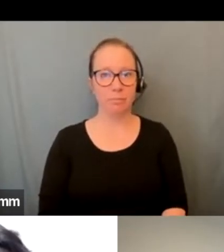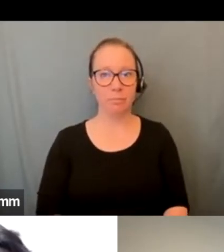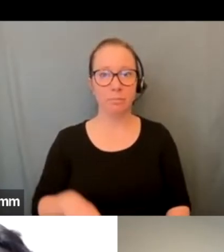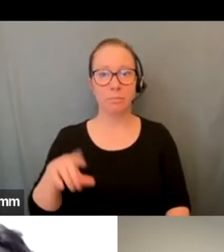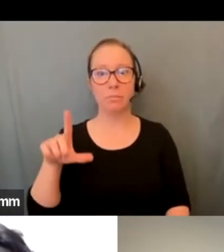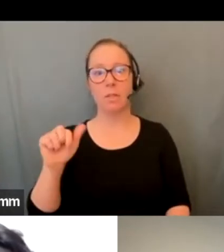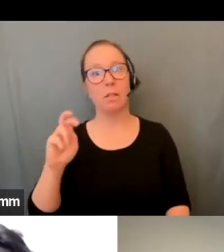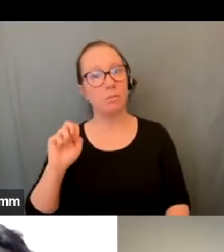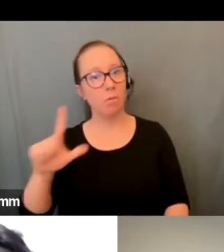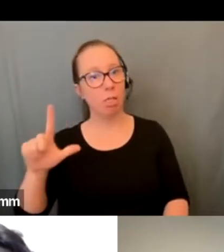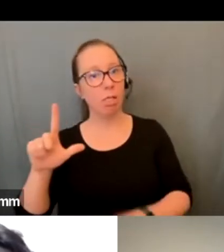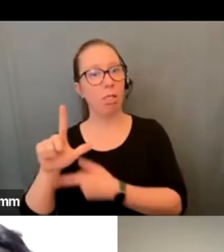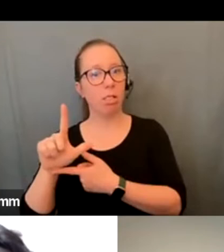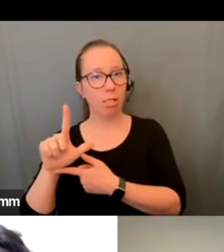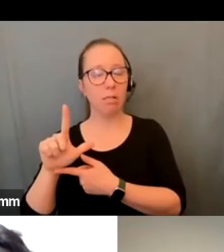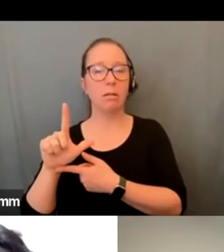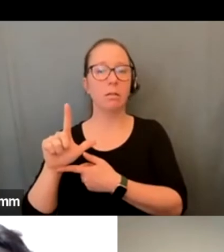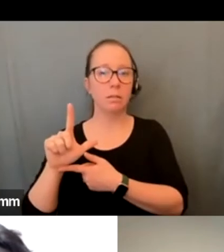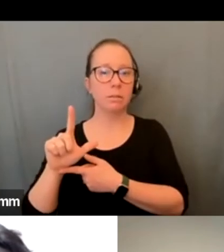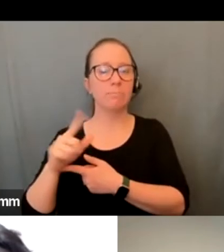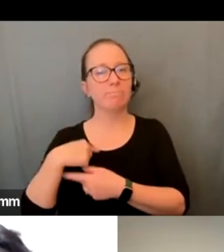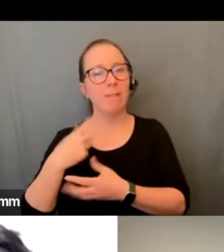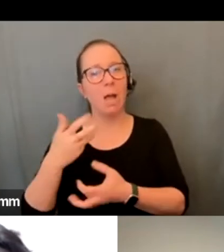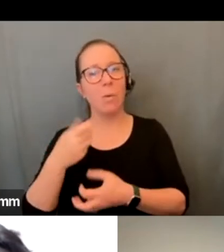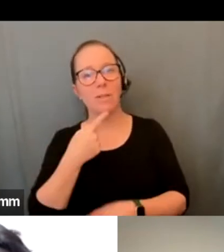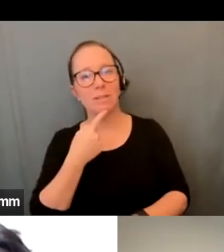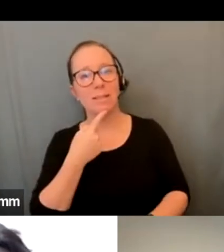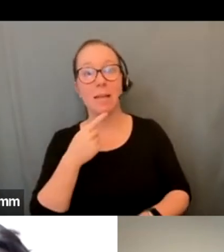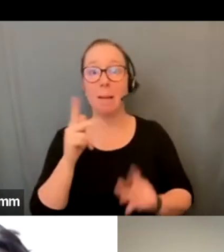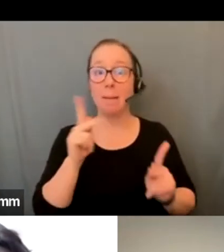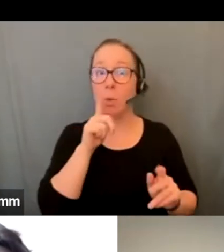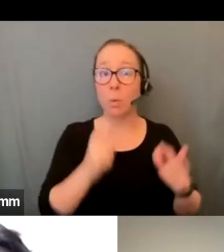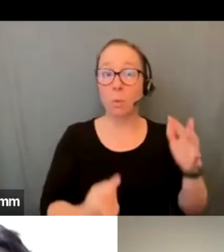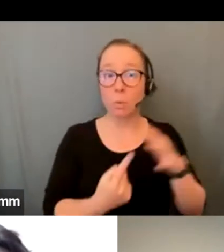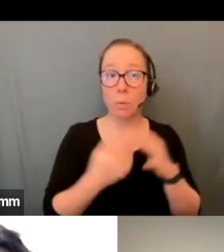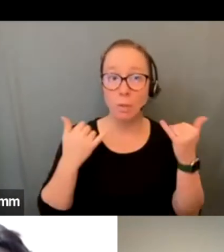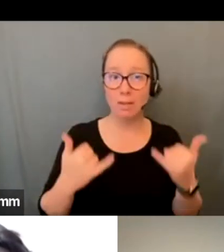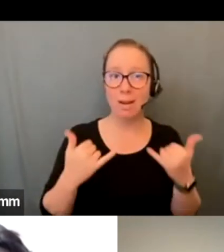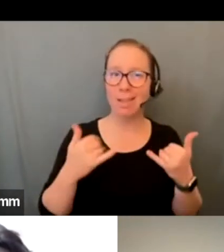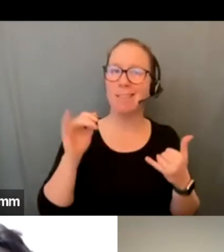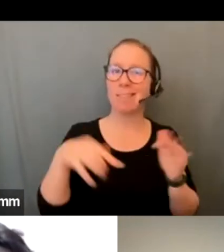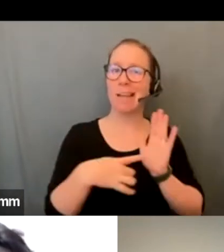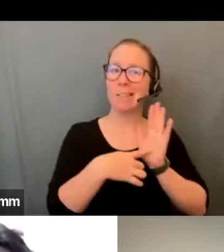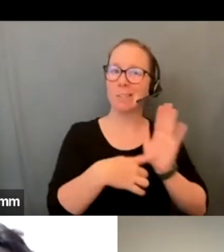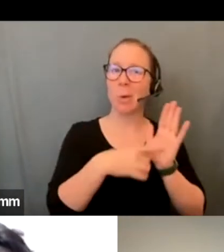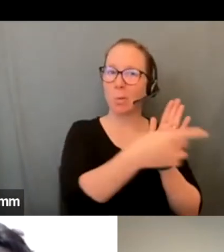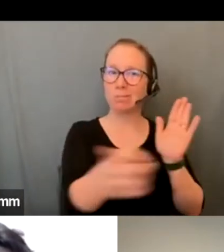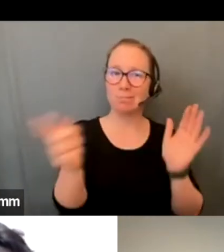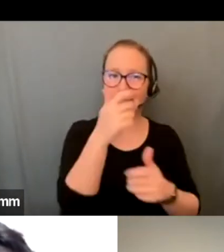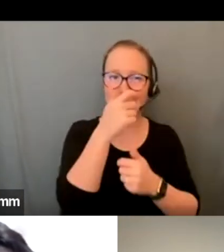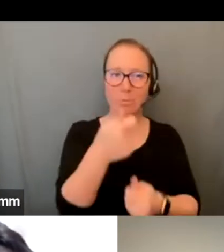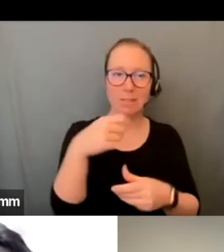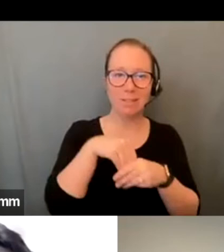I would just say, you know, that everyone who showed up today, it just shows that they're interested in